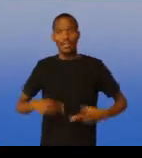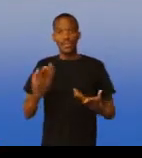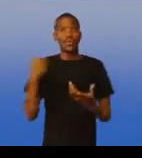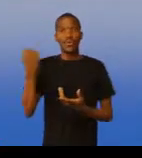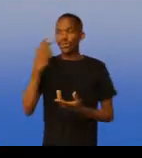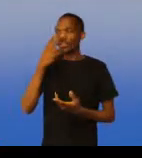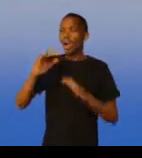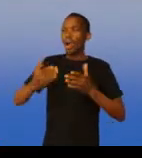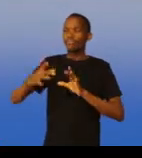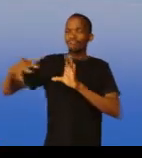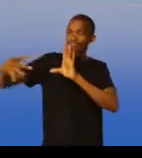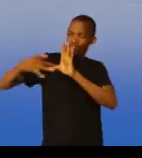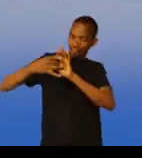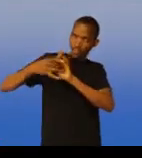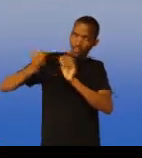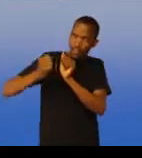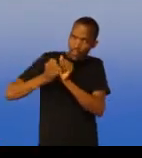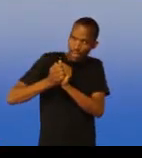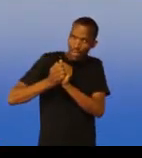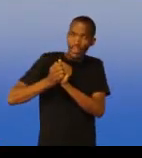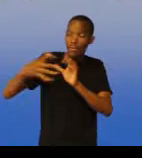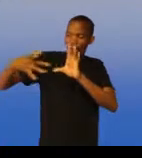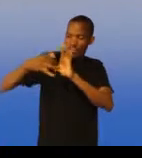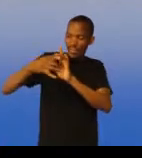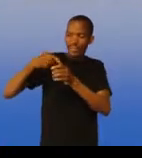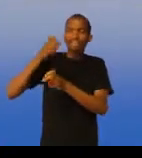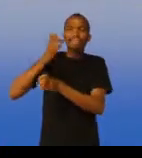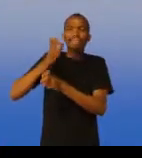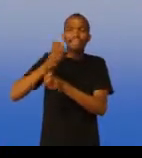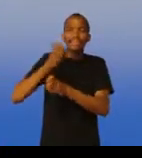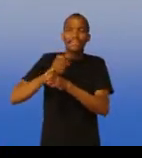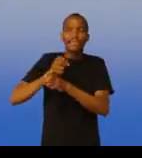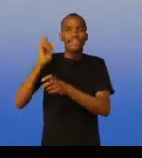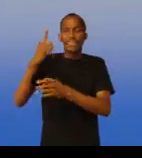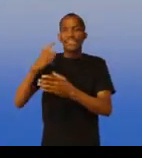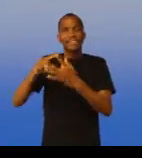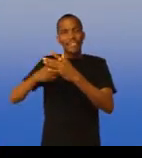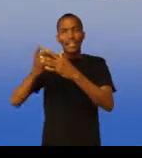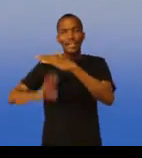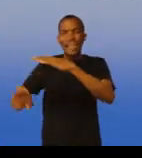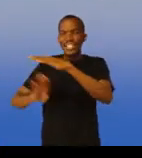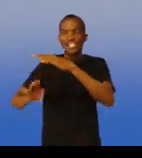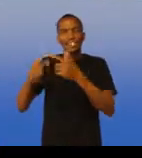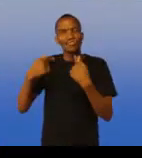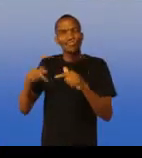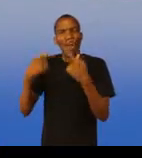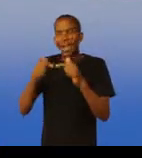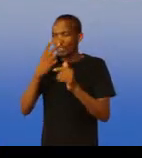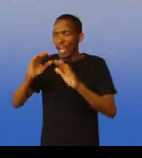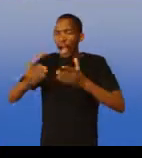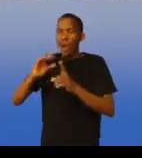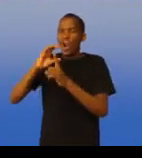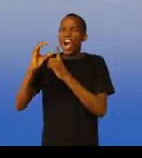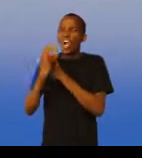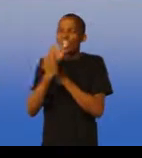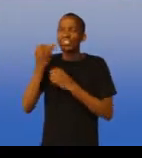the kind of partnerships that we have. So partnerships are very critical. It's the grassroots levels where you're also trying to address those difficult cultural